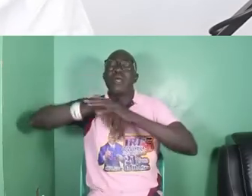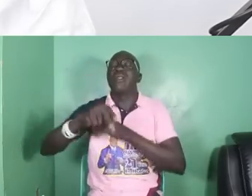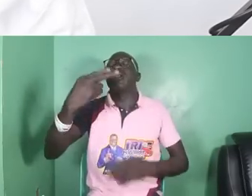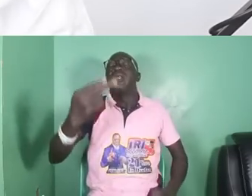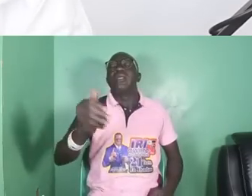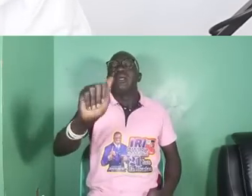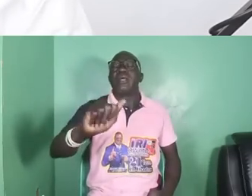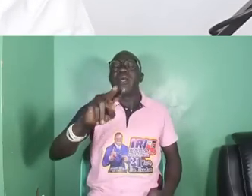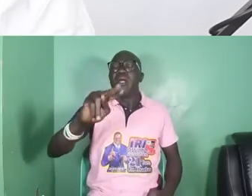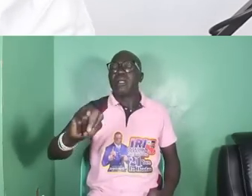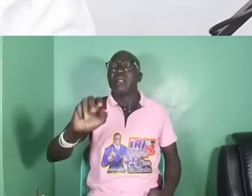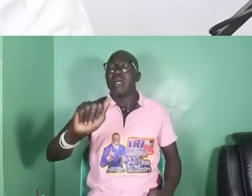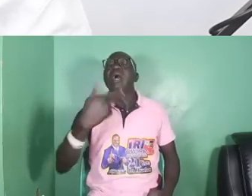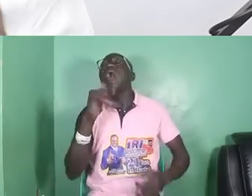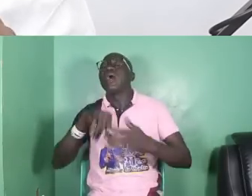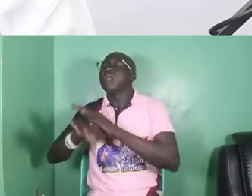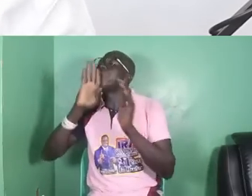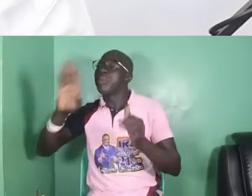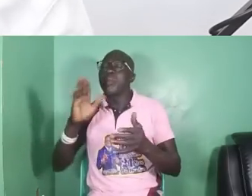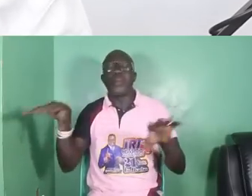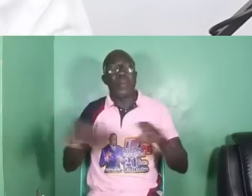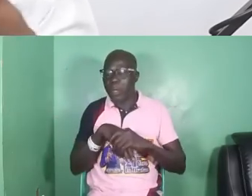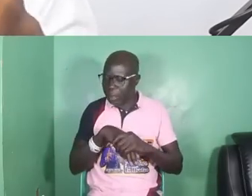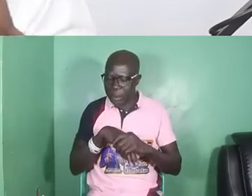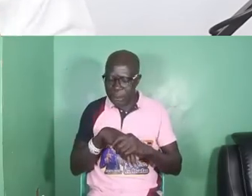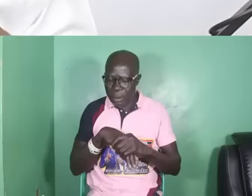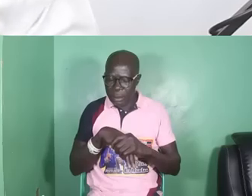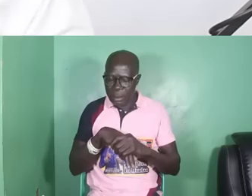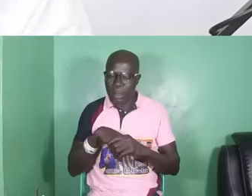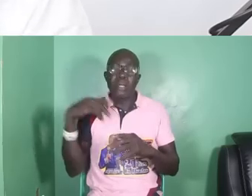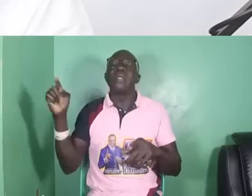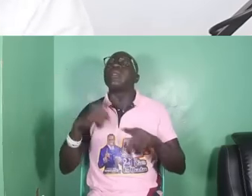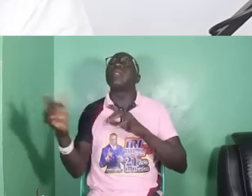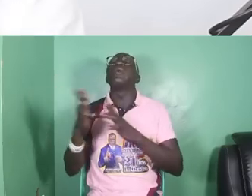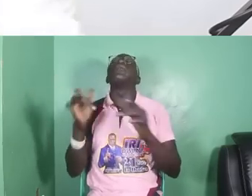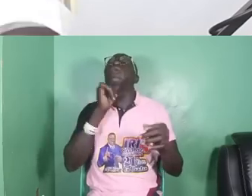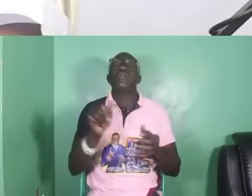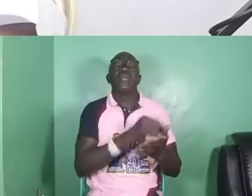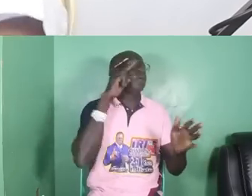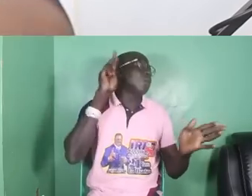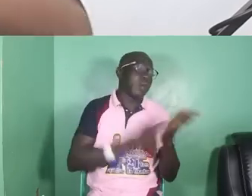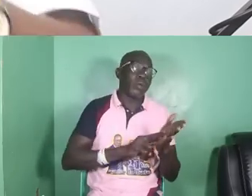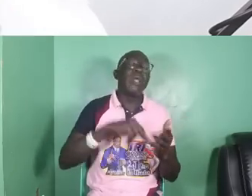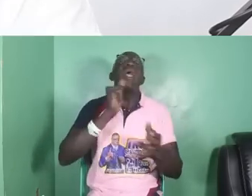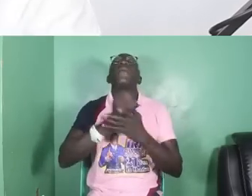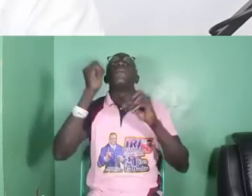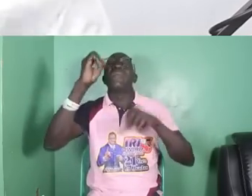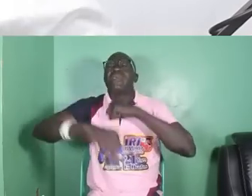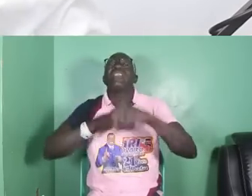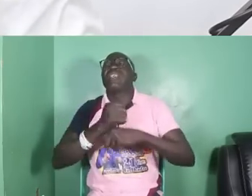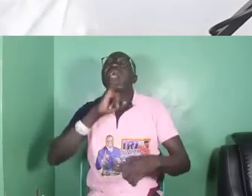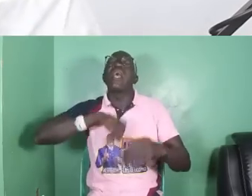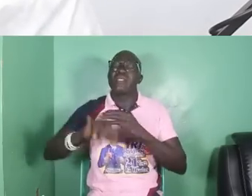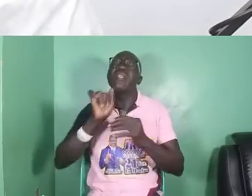Anna. Anna, yeah. That Anna, she's married. It's not recorded in the Bible. The